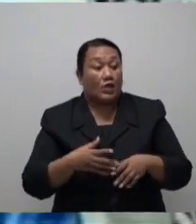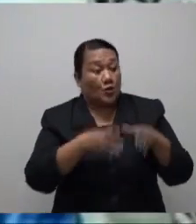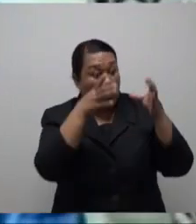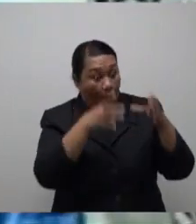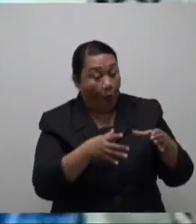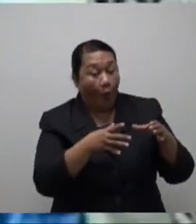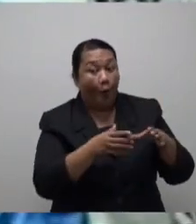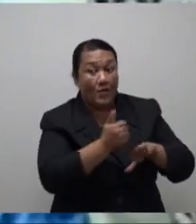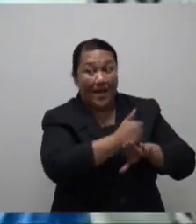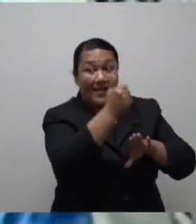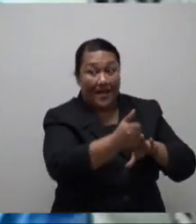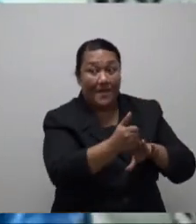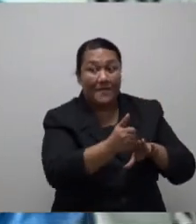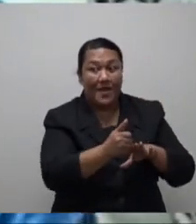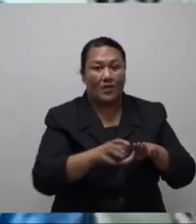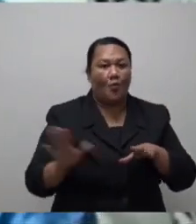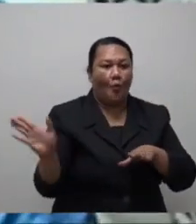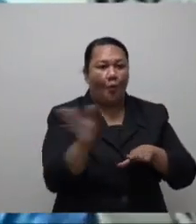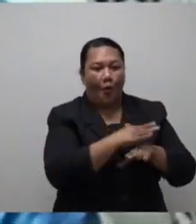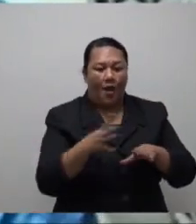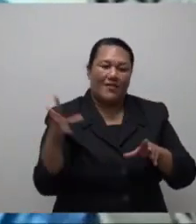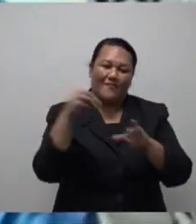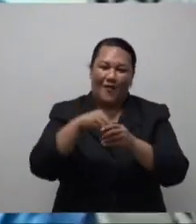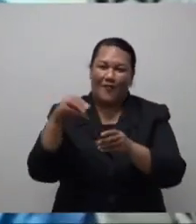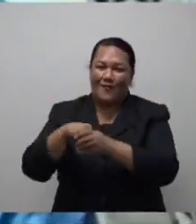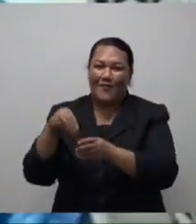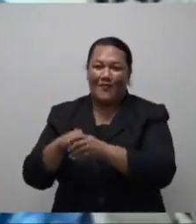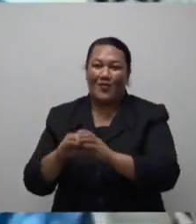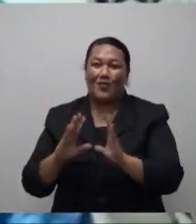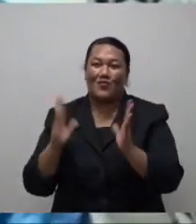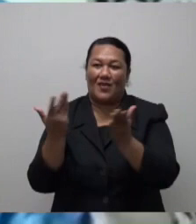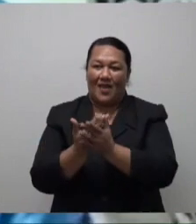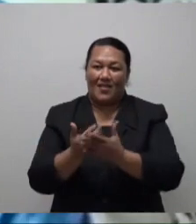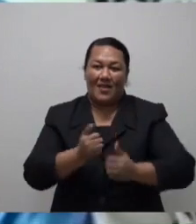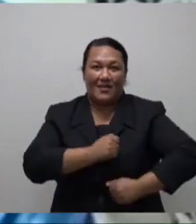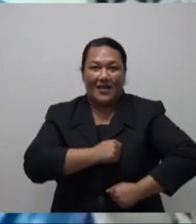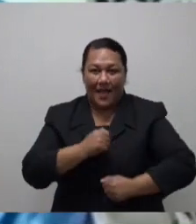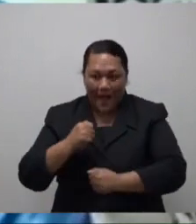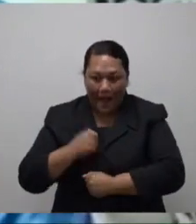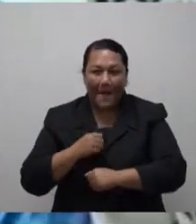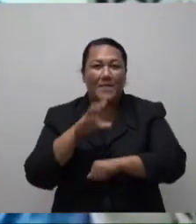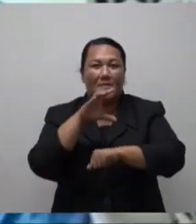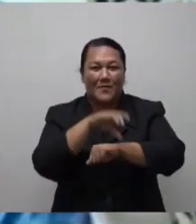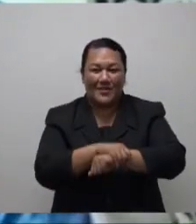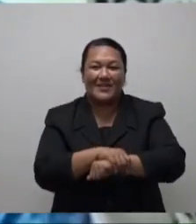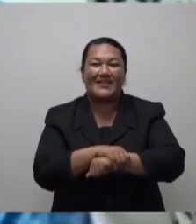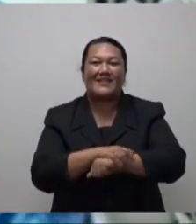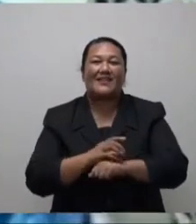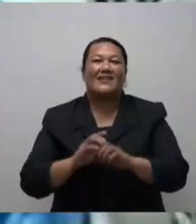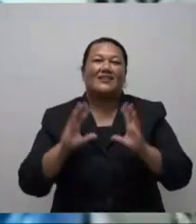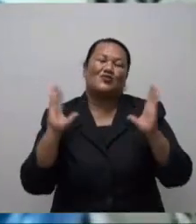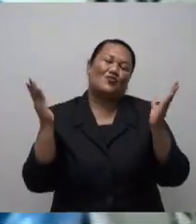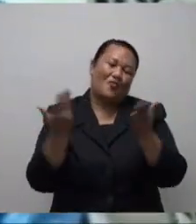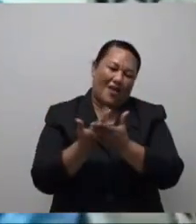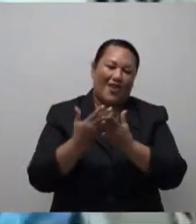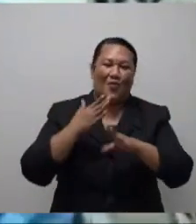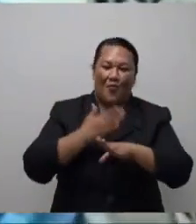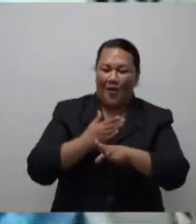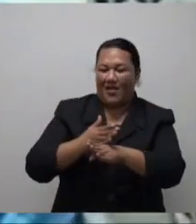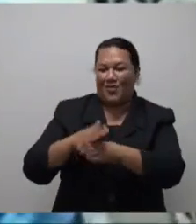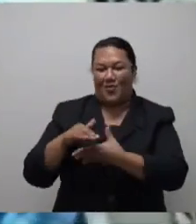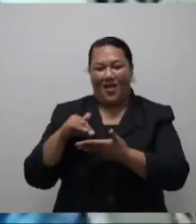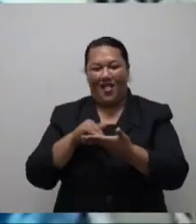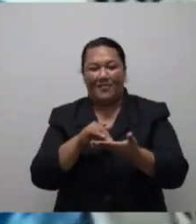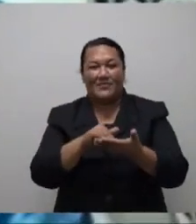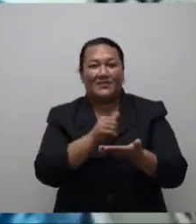with various government agencies and the discipline forces that have been supporting our response. But this will